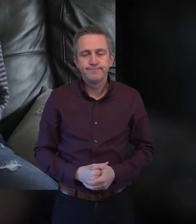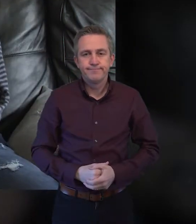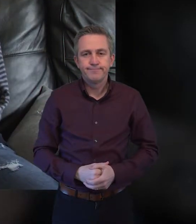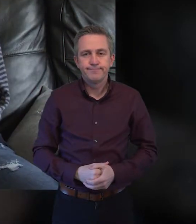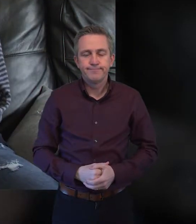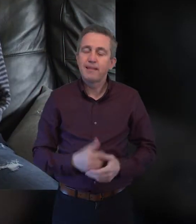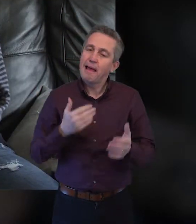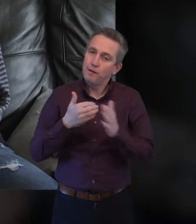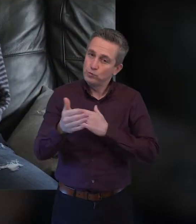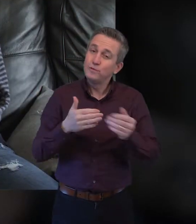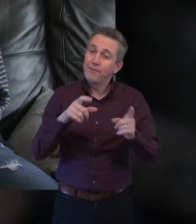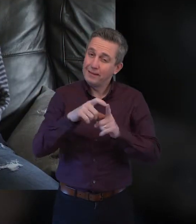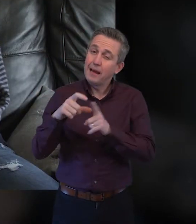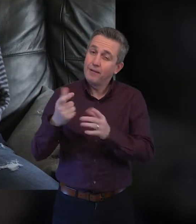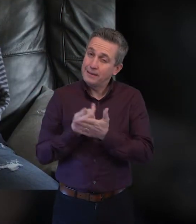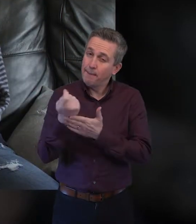I'll sort it.